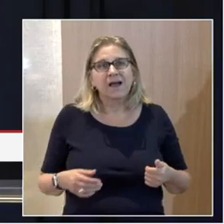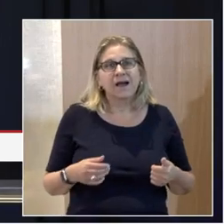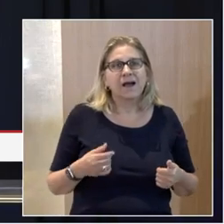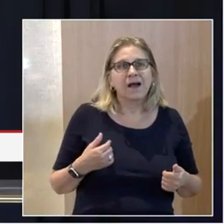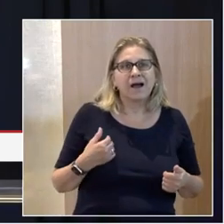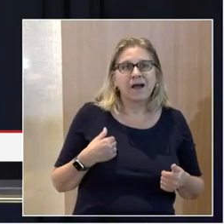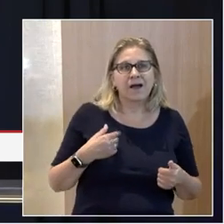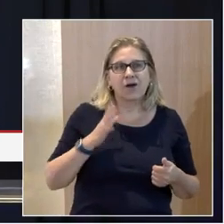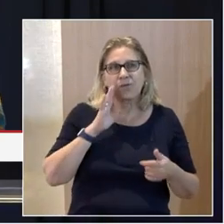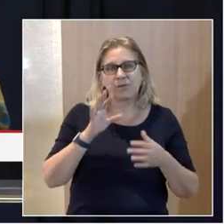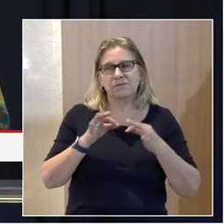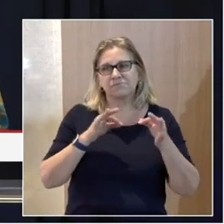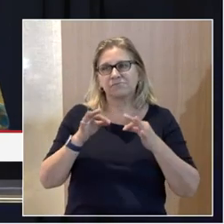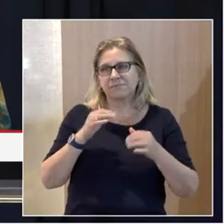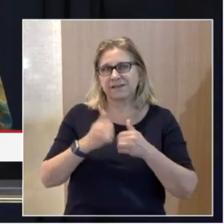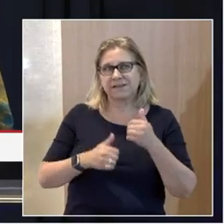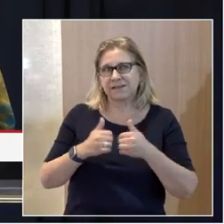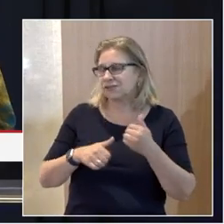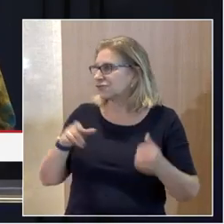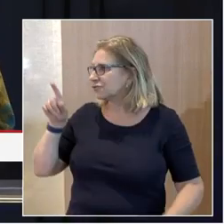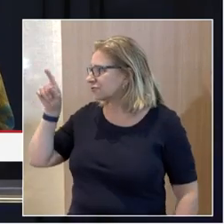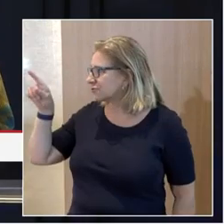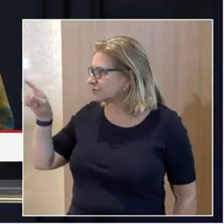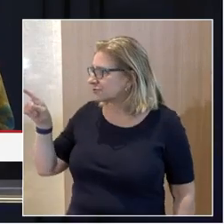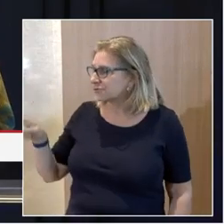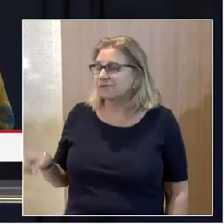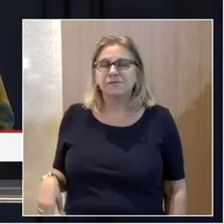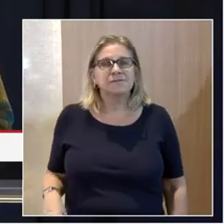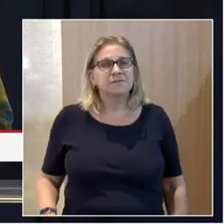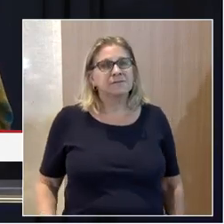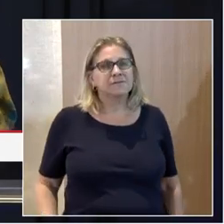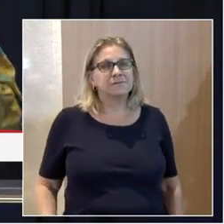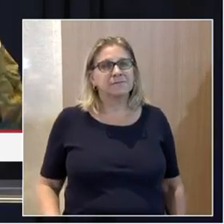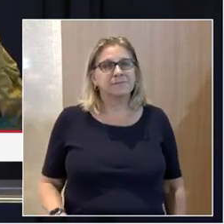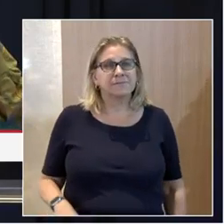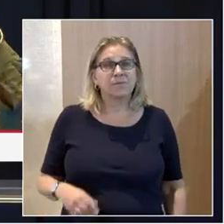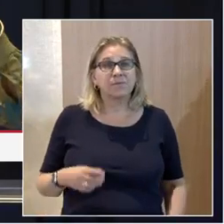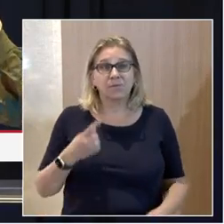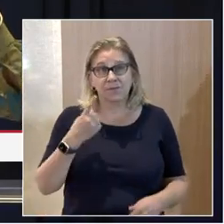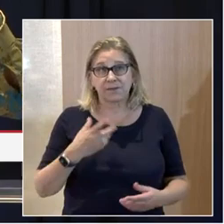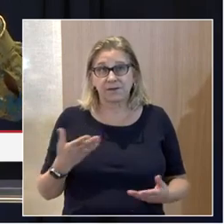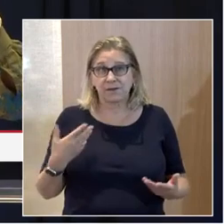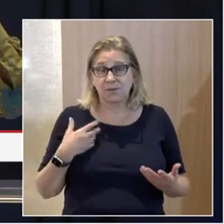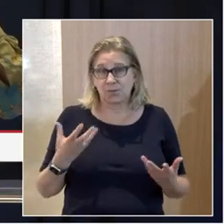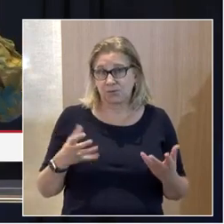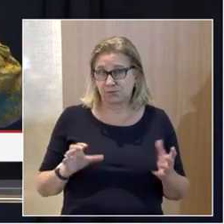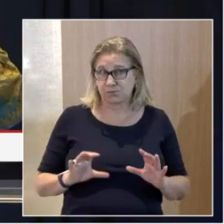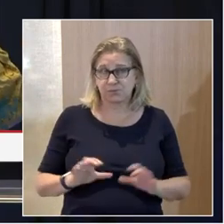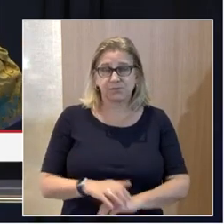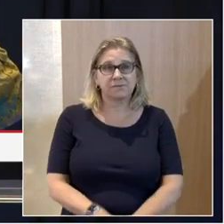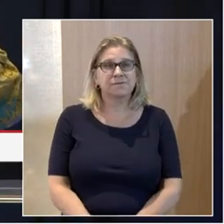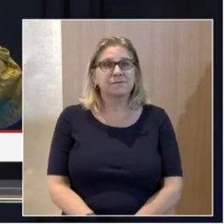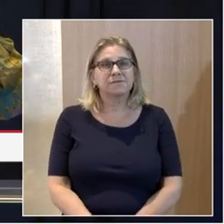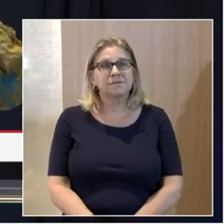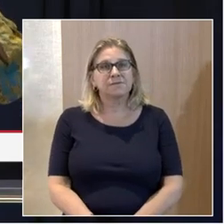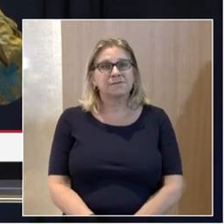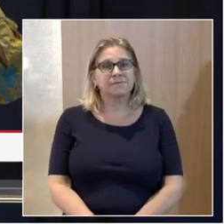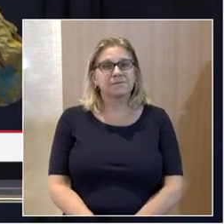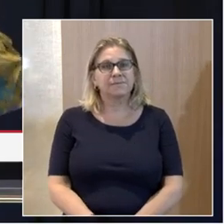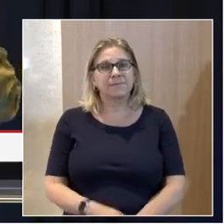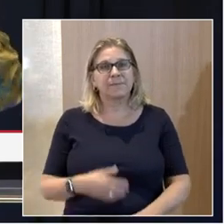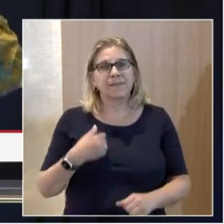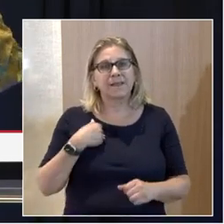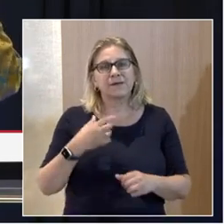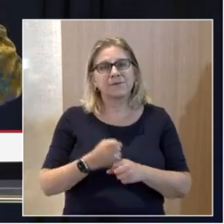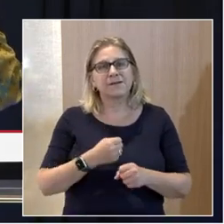here. And one of the things that we also want to do is begin to get some sense of where